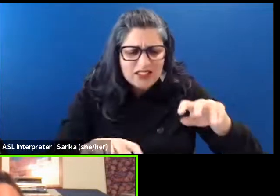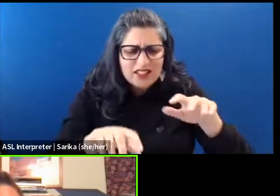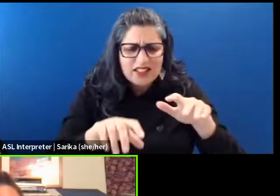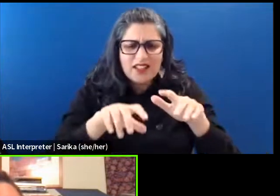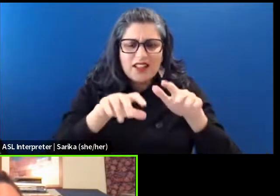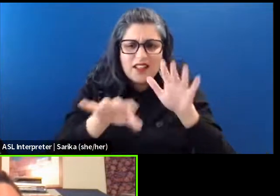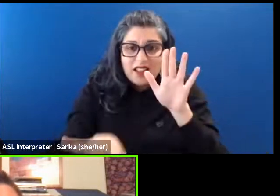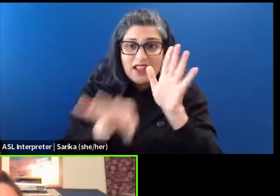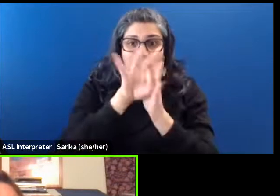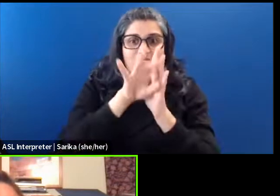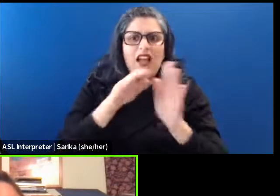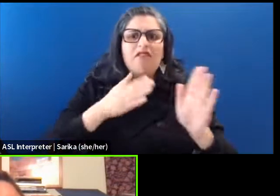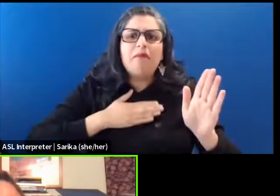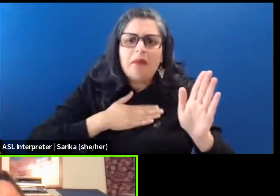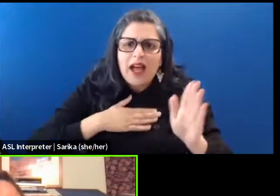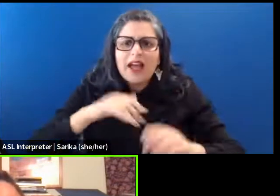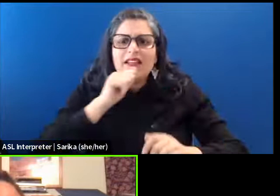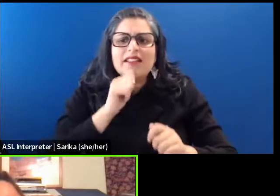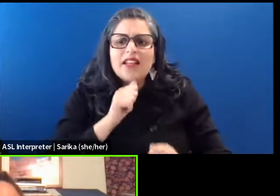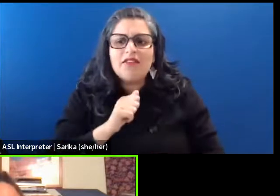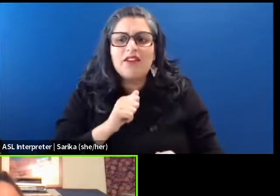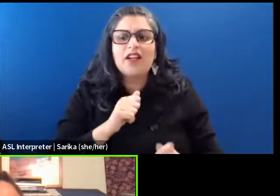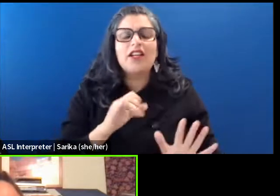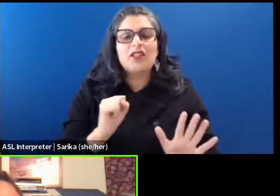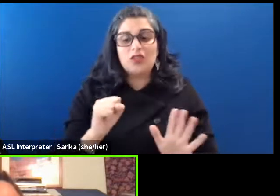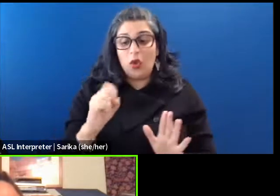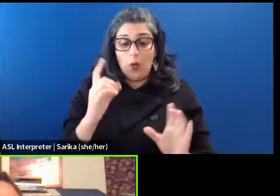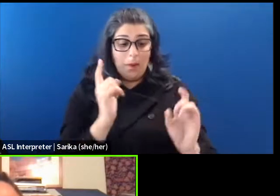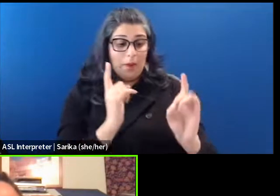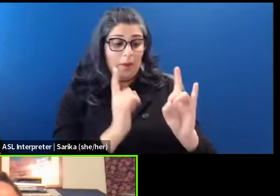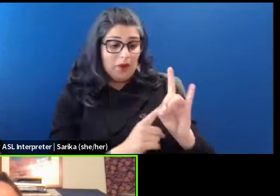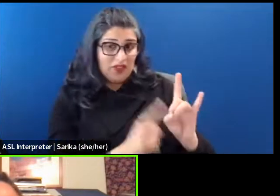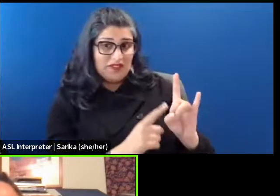if I'm understanding Anatta correctly, can help us